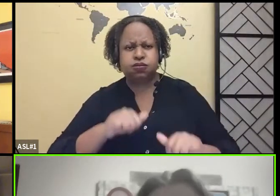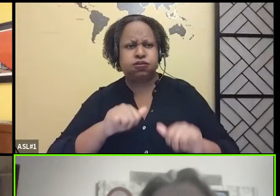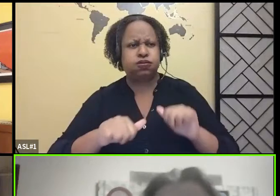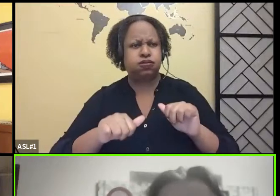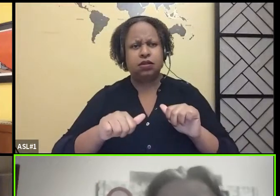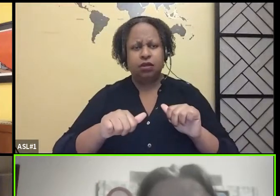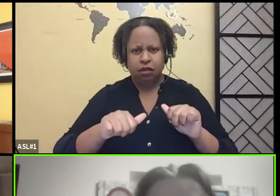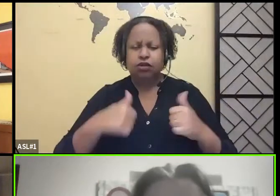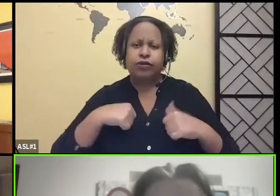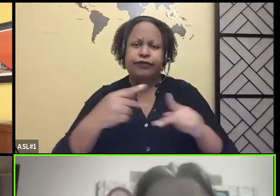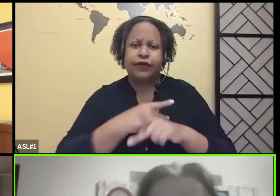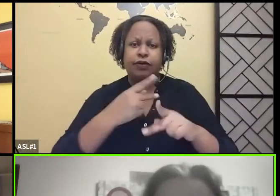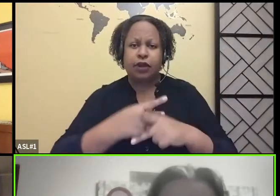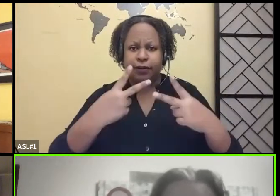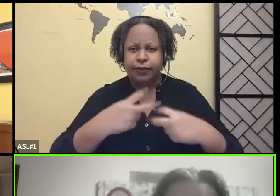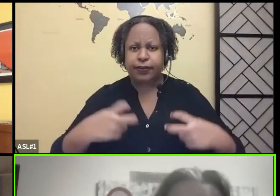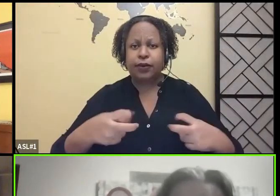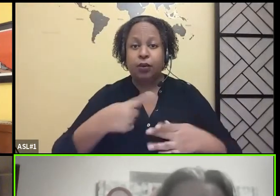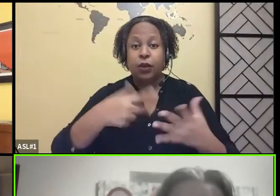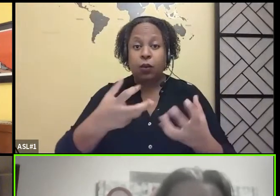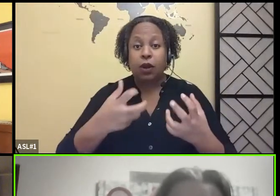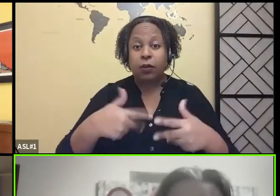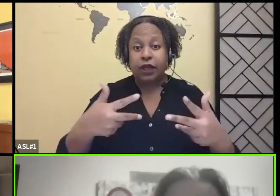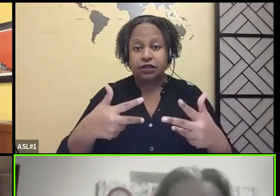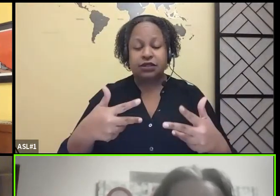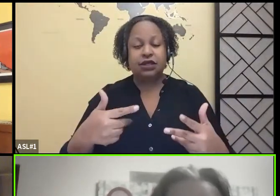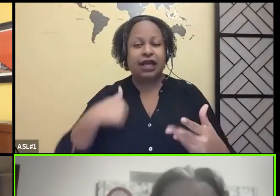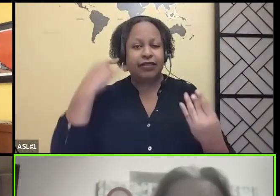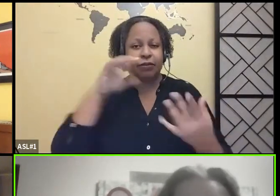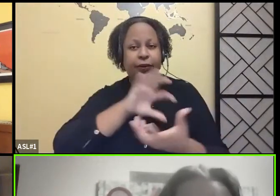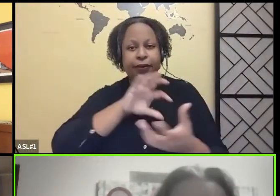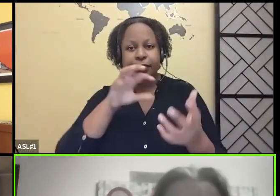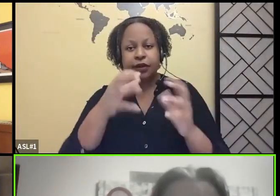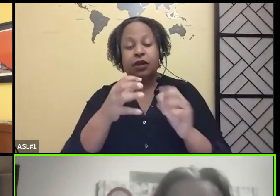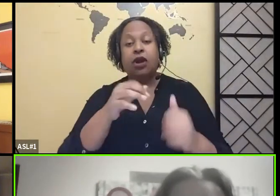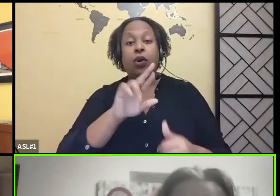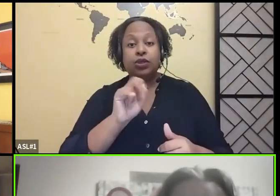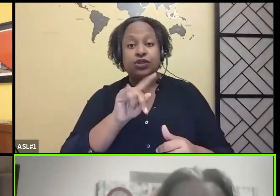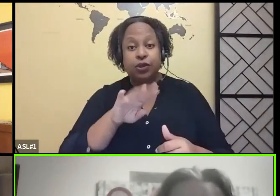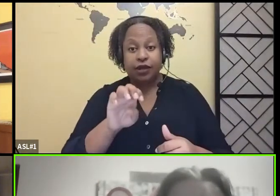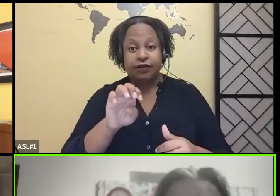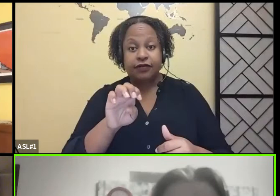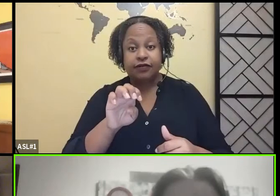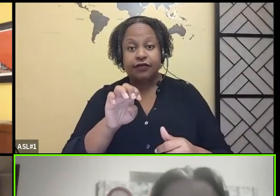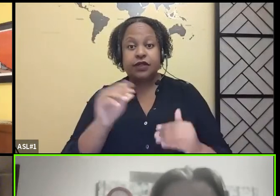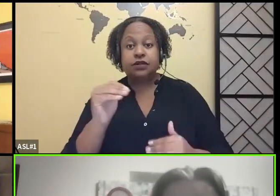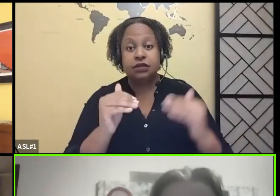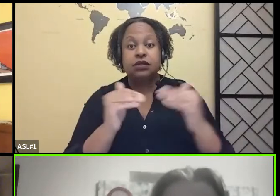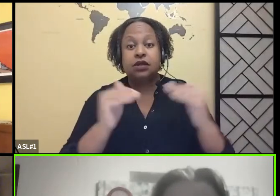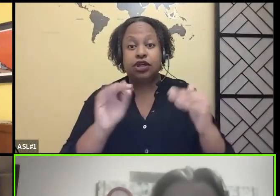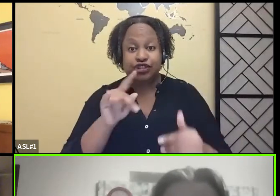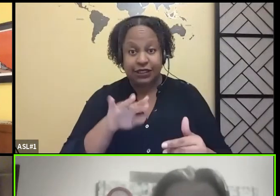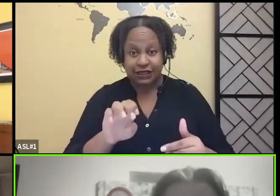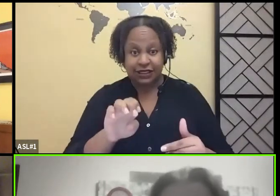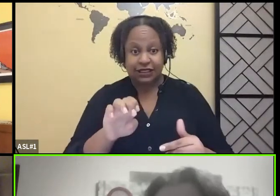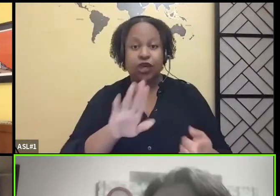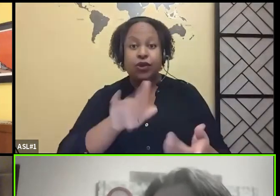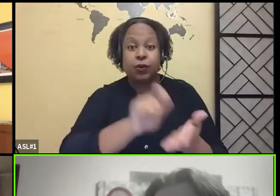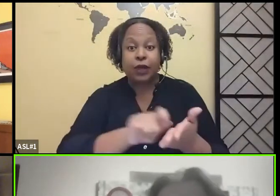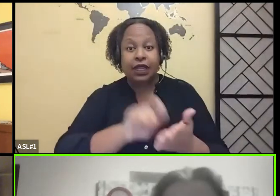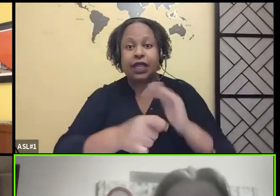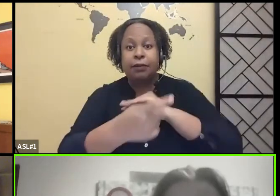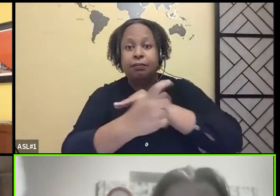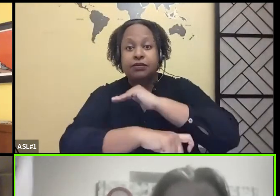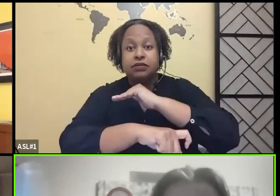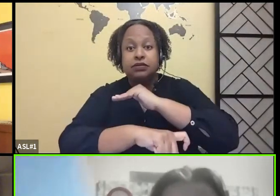And for me, I think a lot about restorative justice, because all your writing is spot on. You know, we should be done with punitive justice